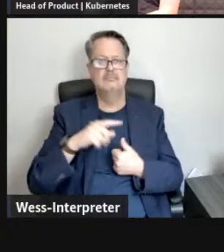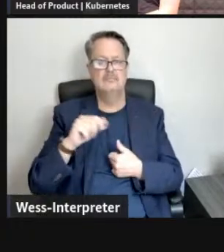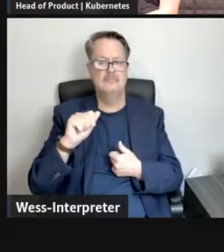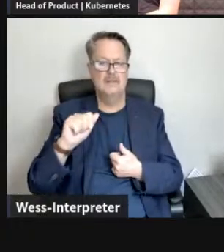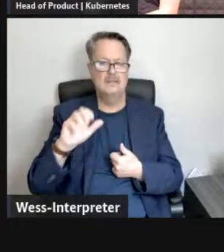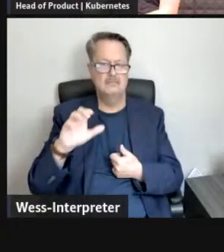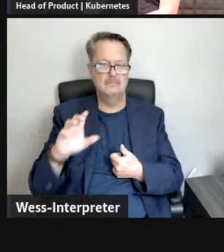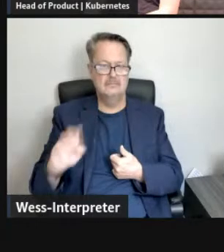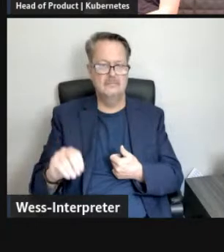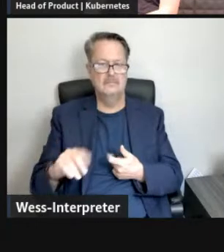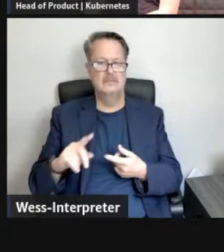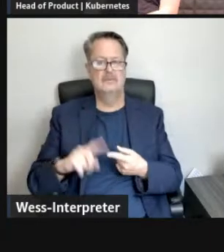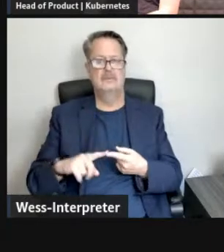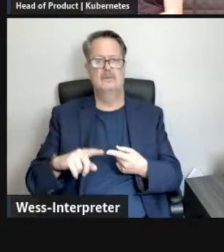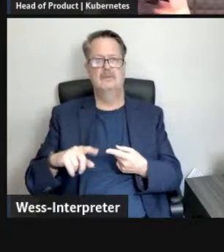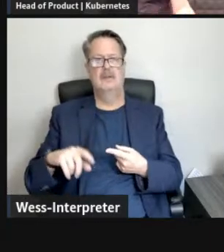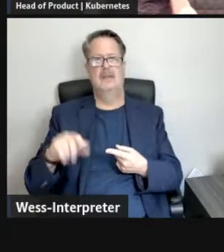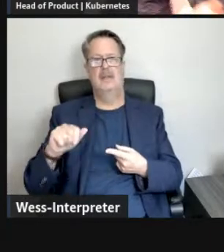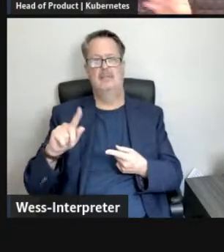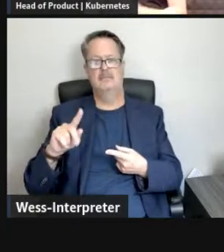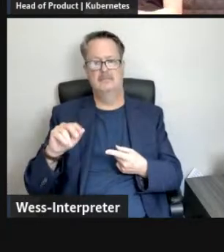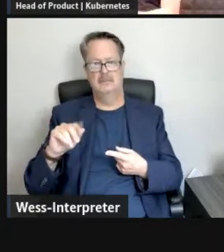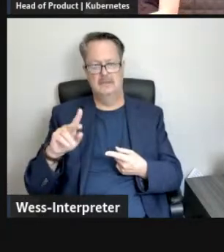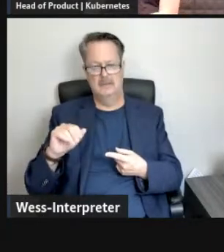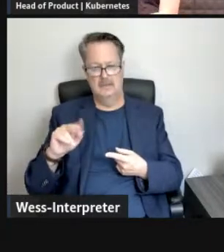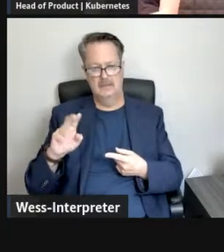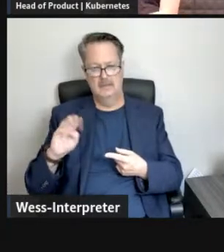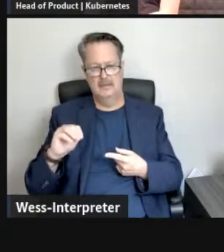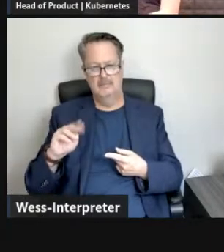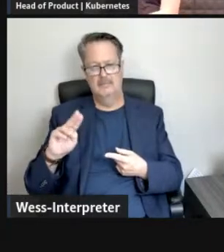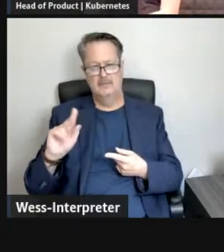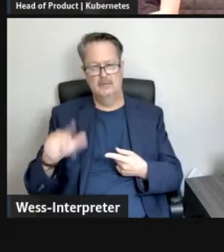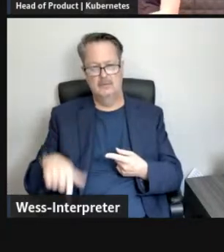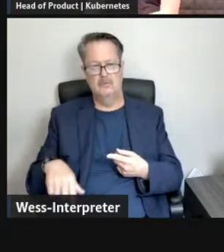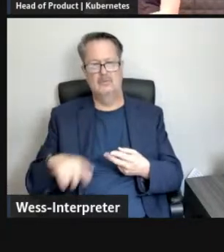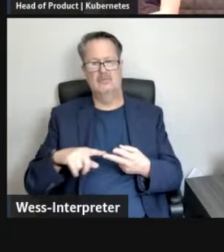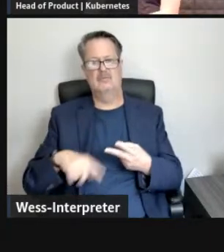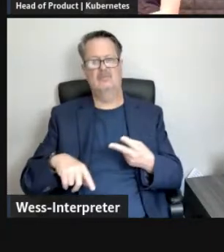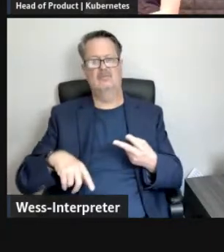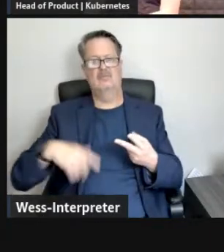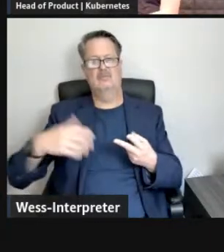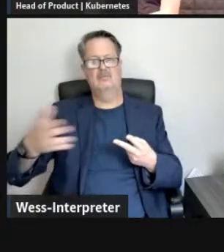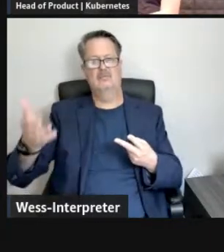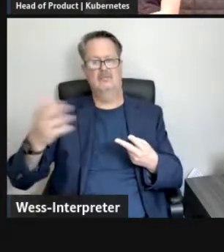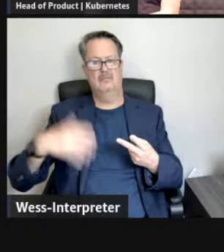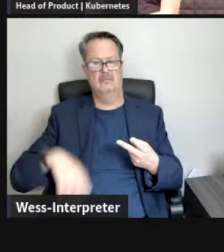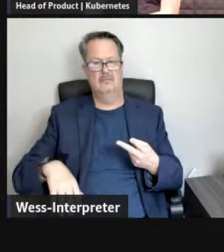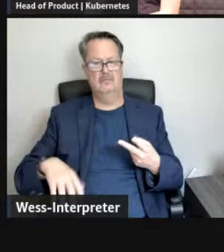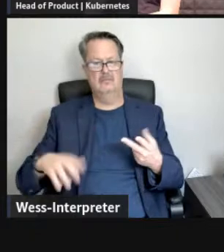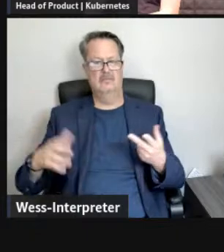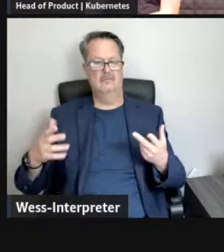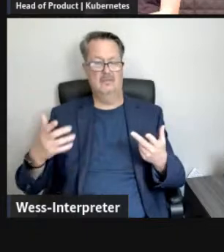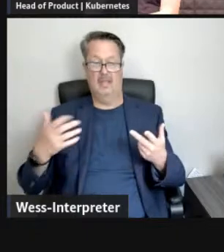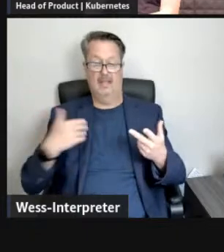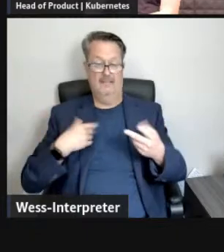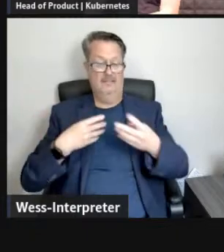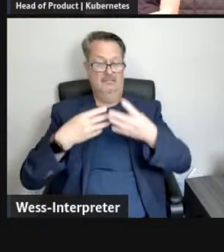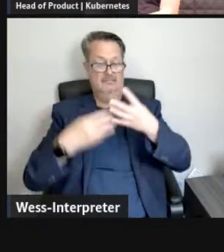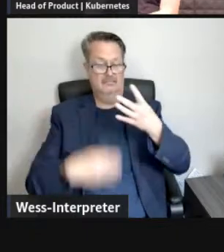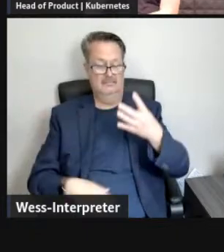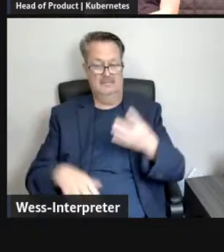MQ. And we've also been making a number of these generally available, things like CloudTrail